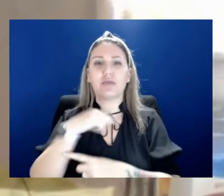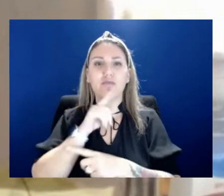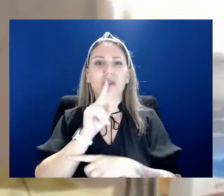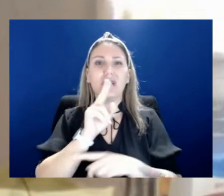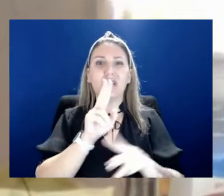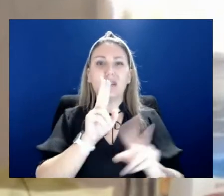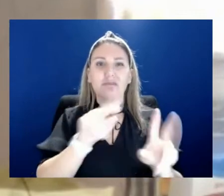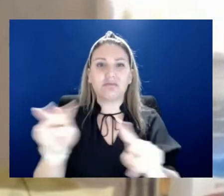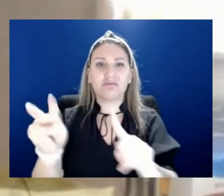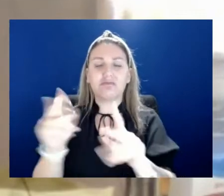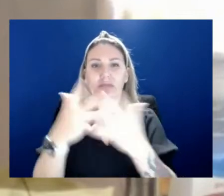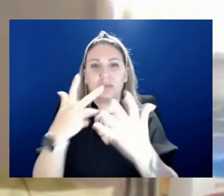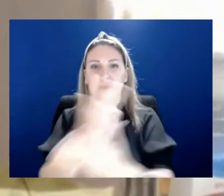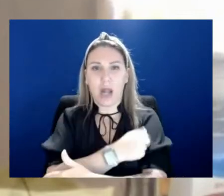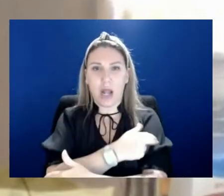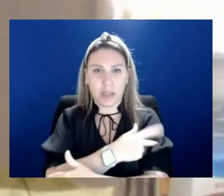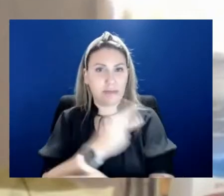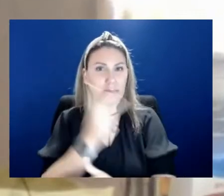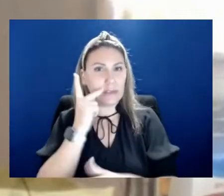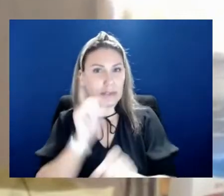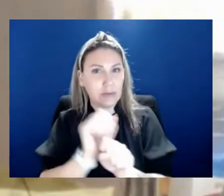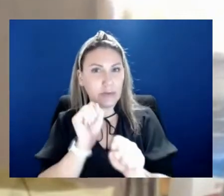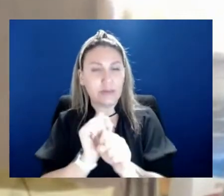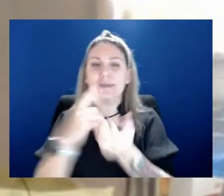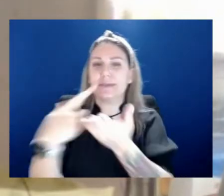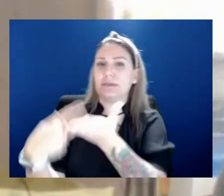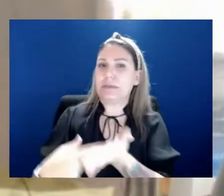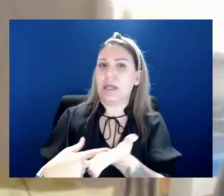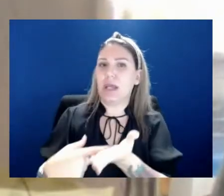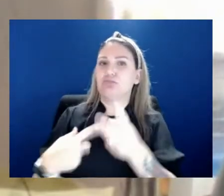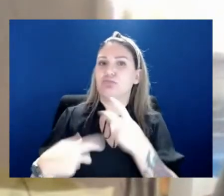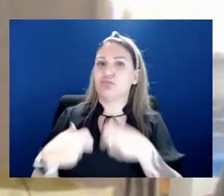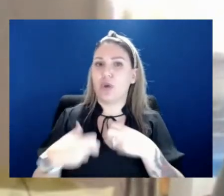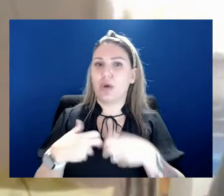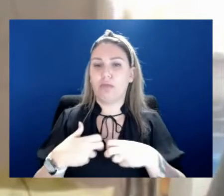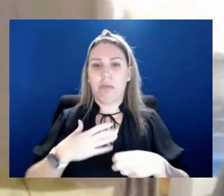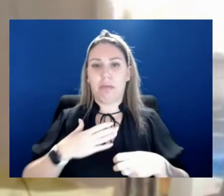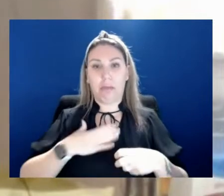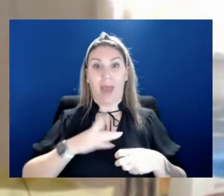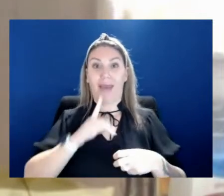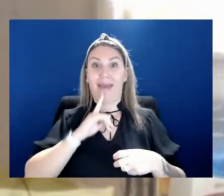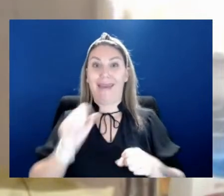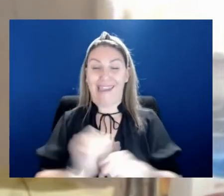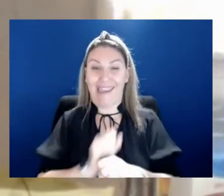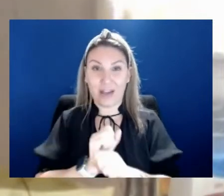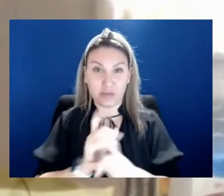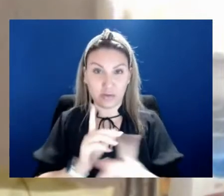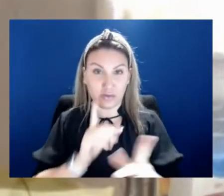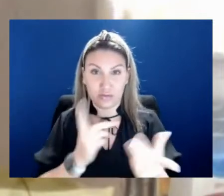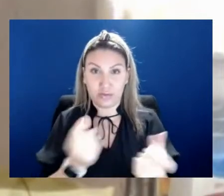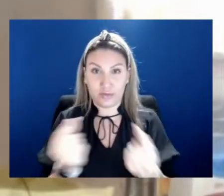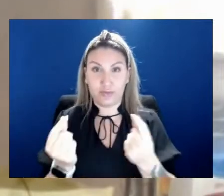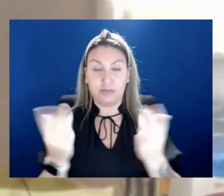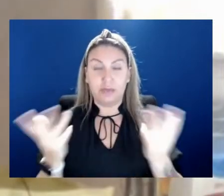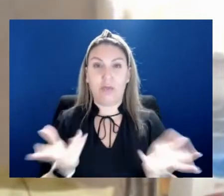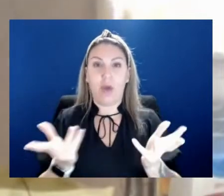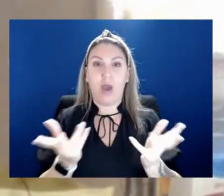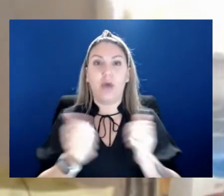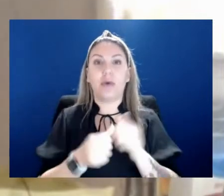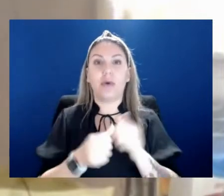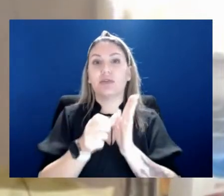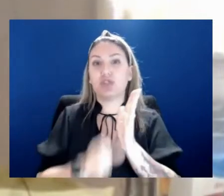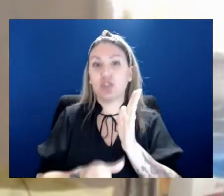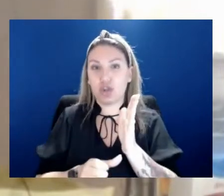at work, discussed their problems, my actual contribution as far as